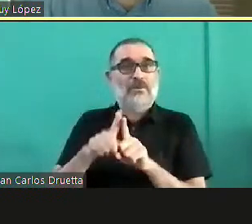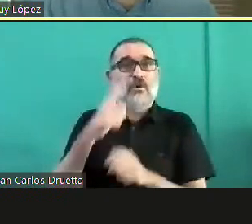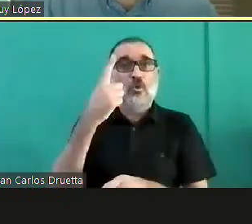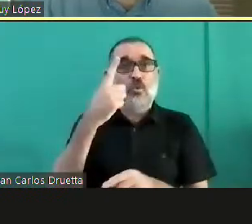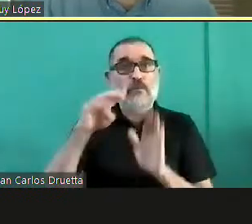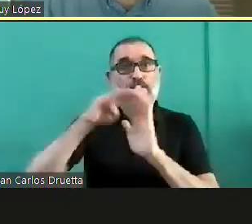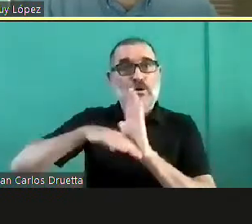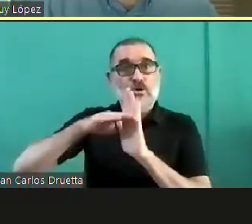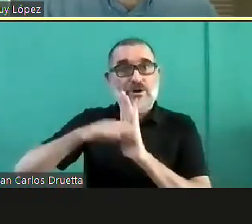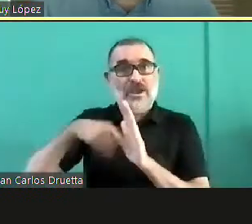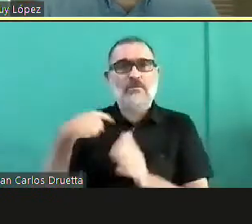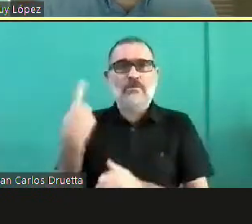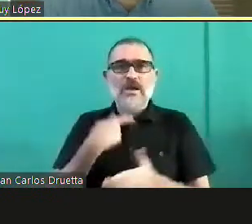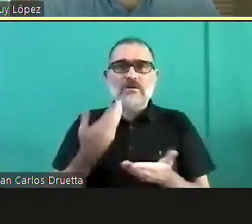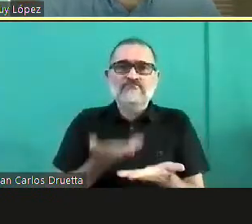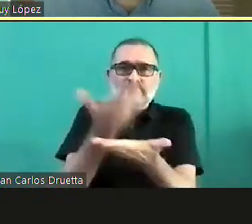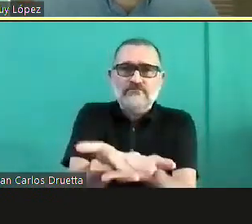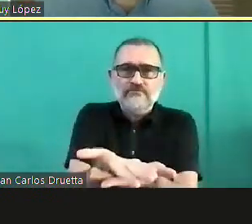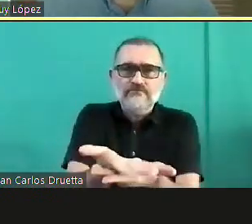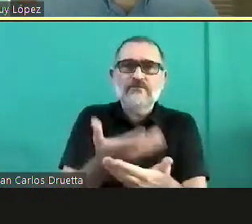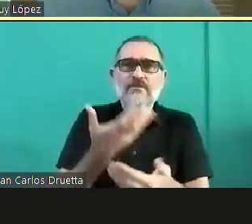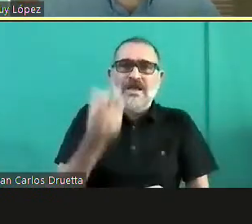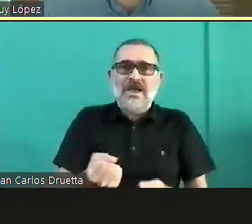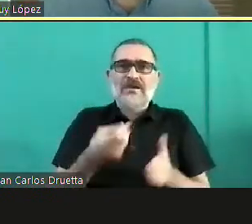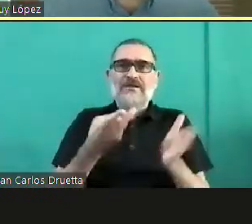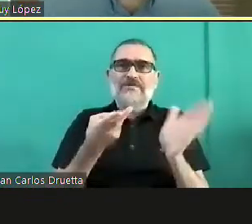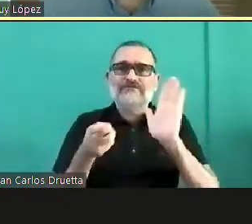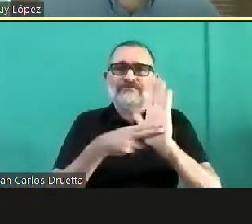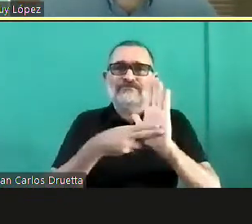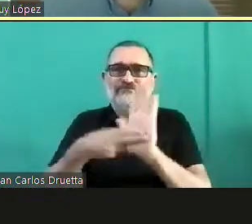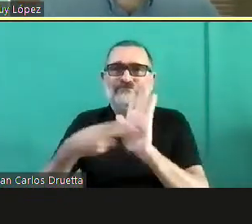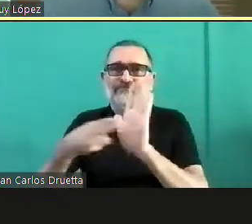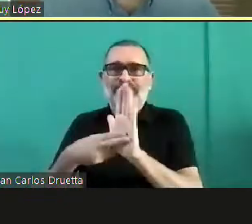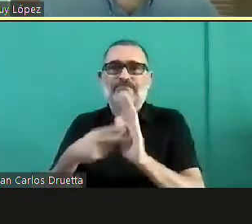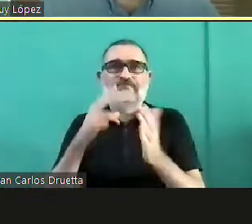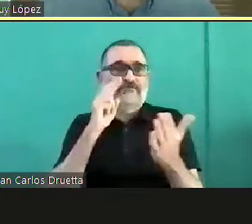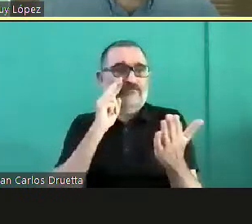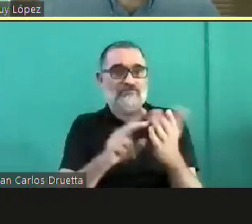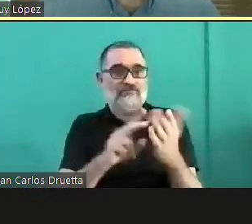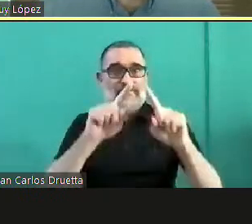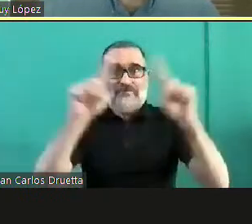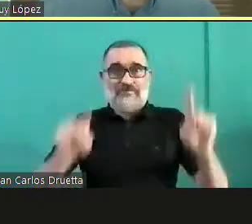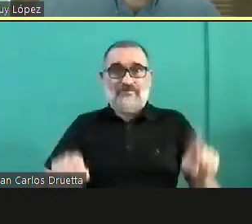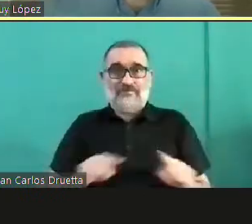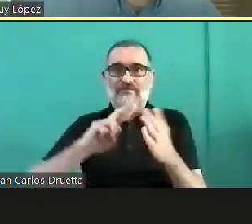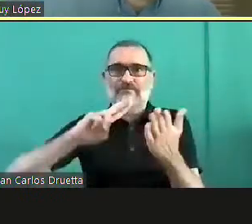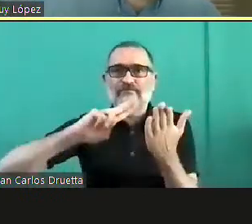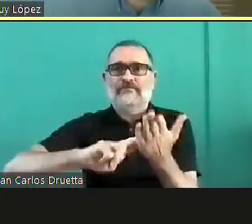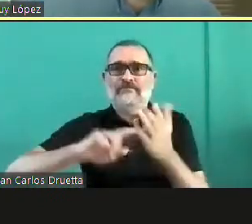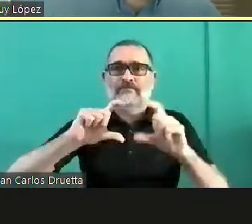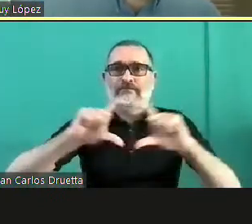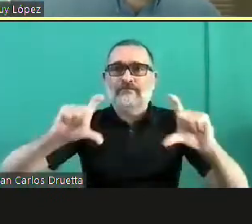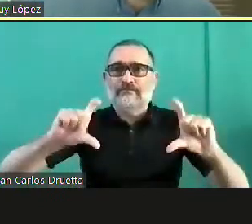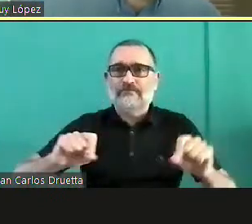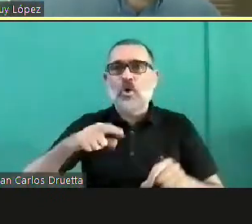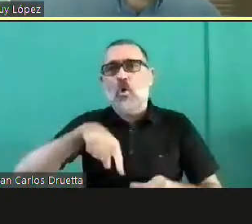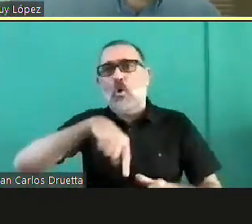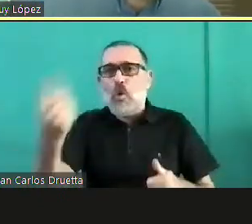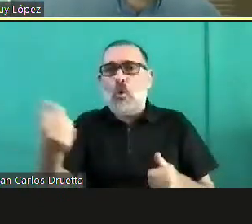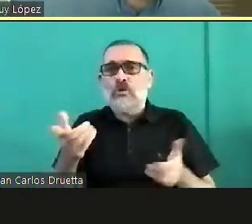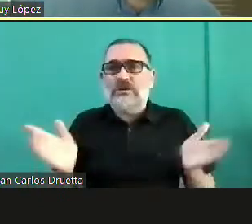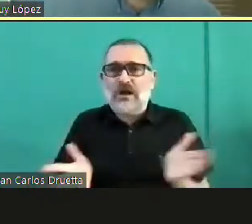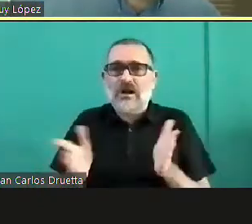level. So within this behavior change strategy, we are bringing in all of the regulation